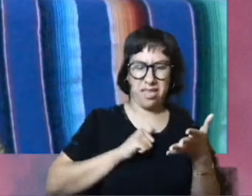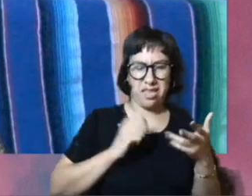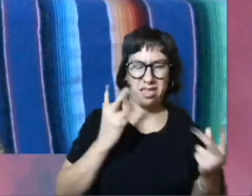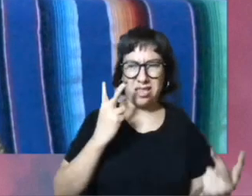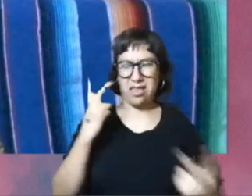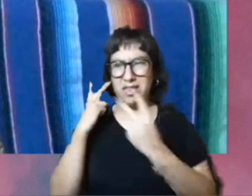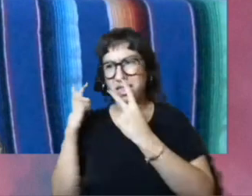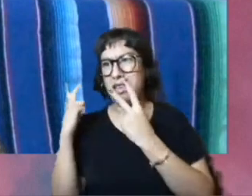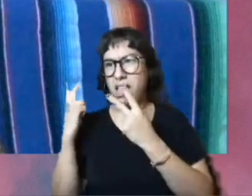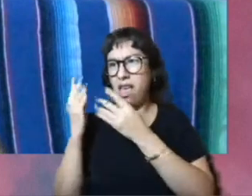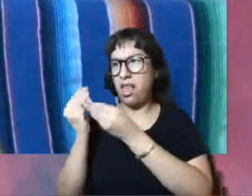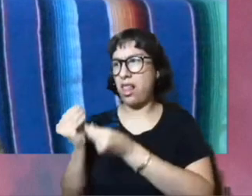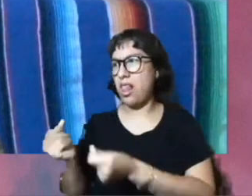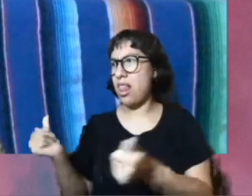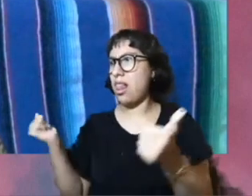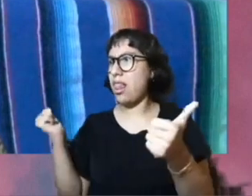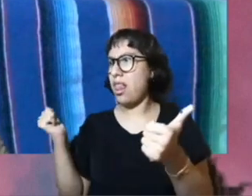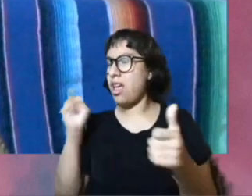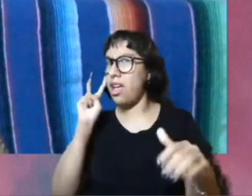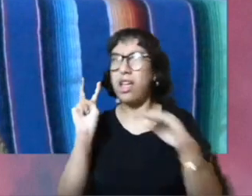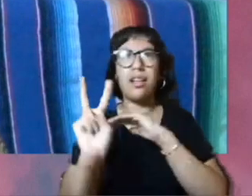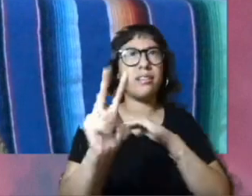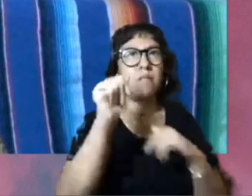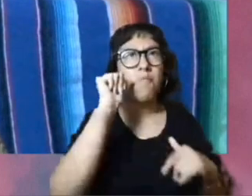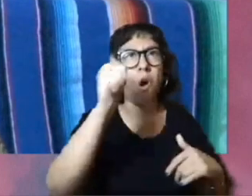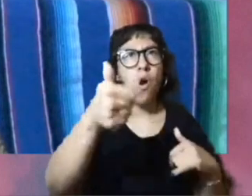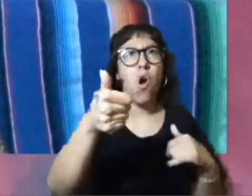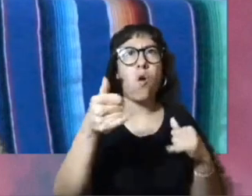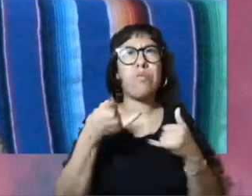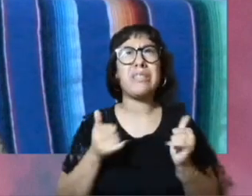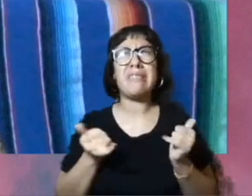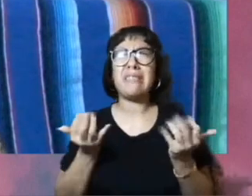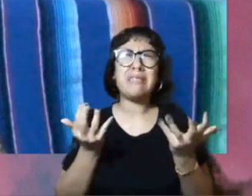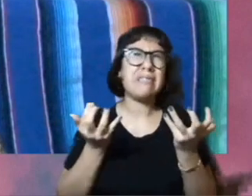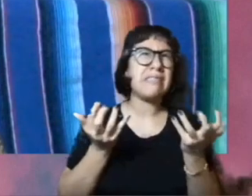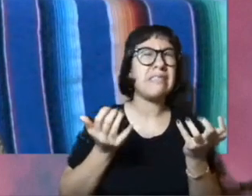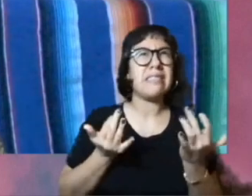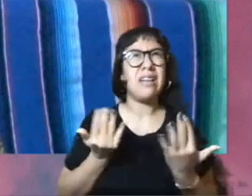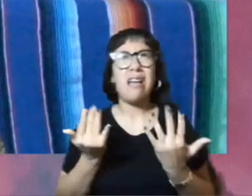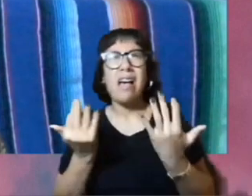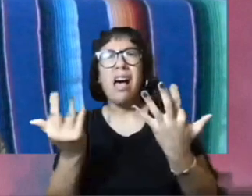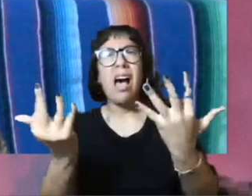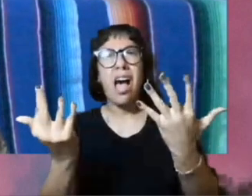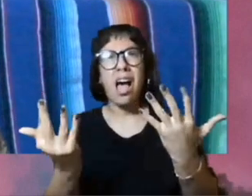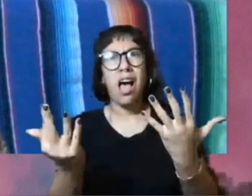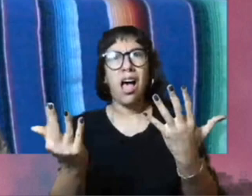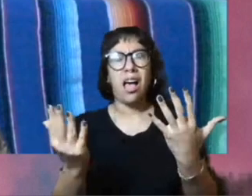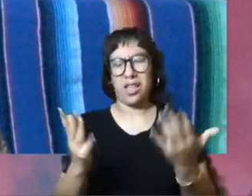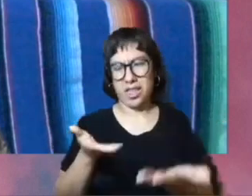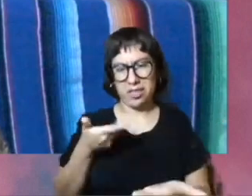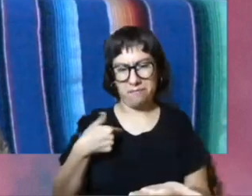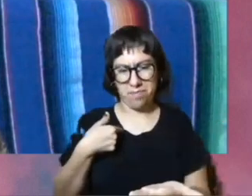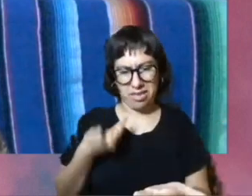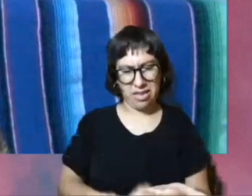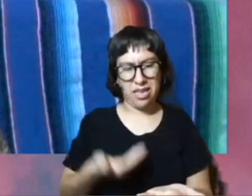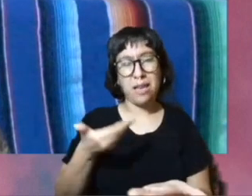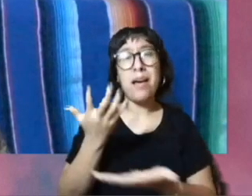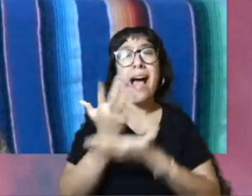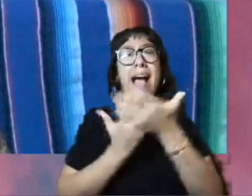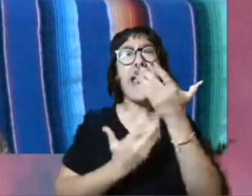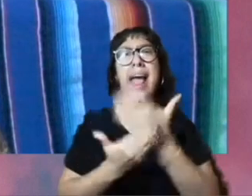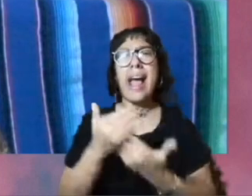first into tomorrow, still burning at the sight of me, my hand a